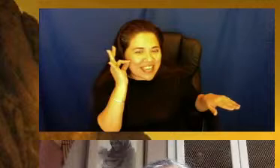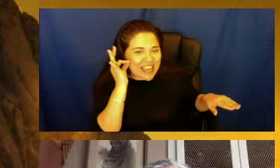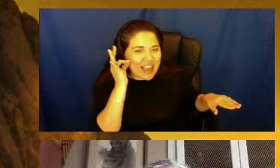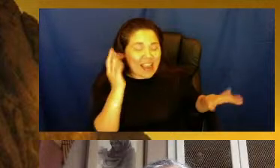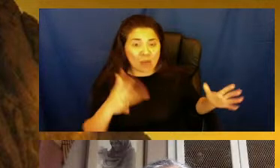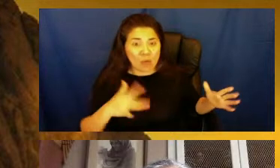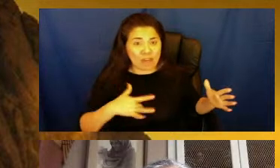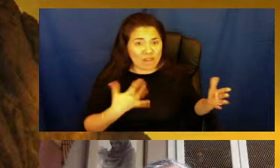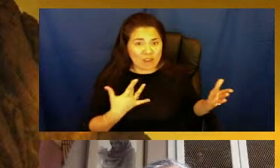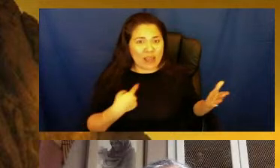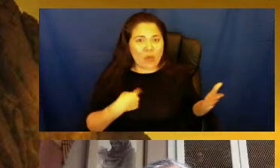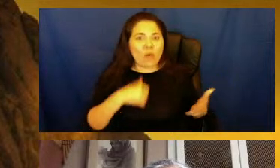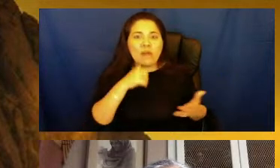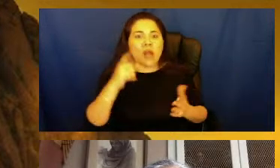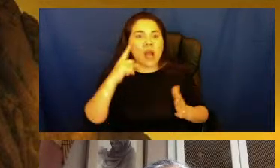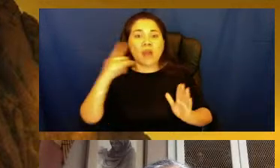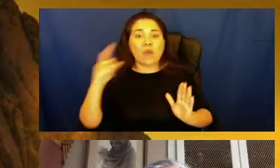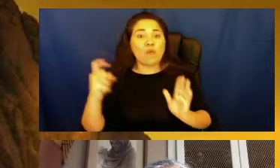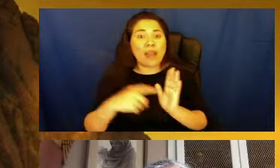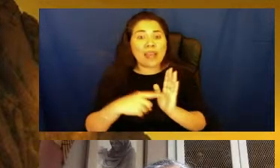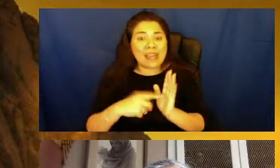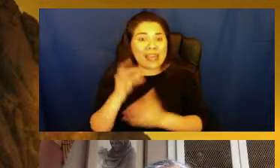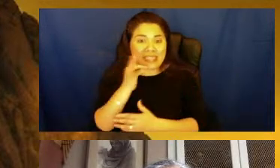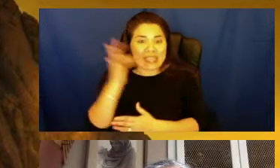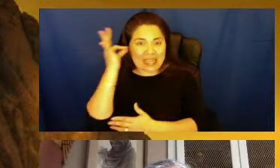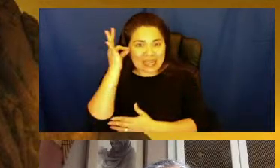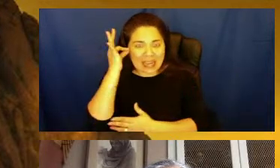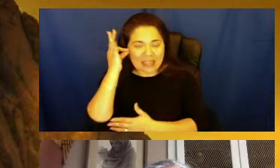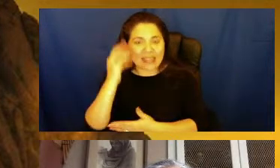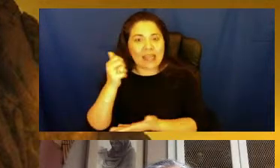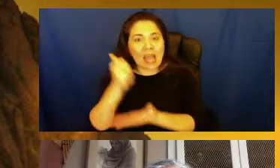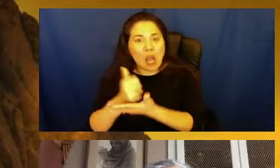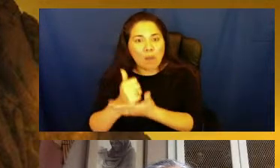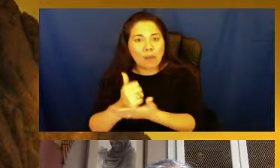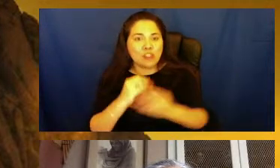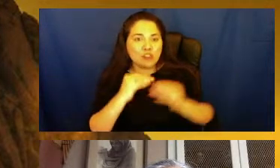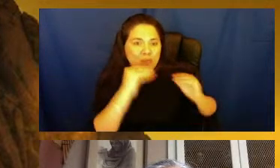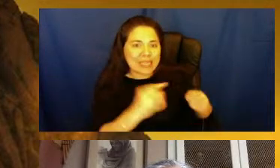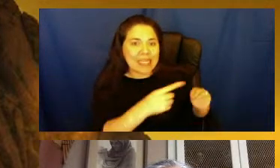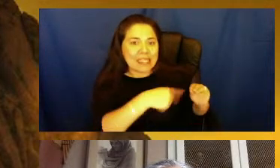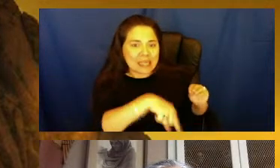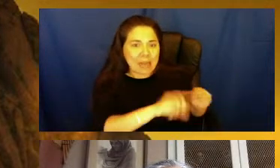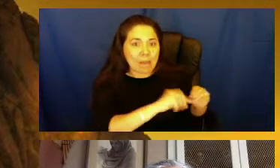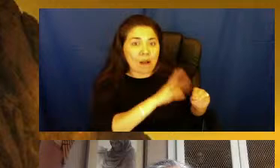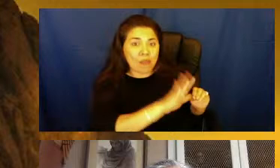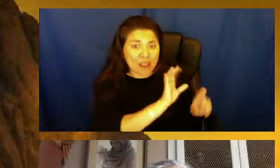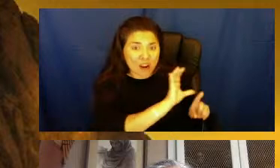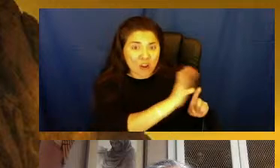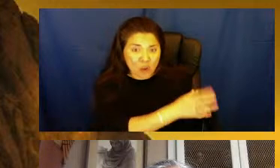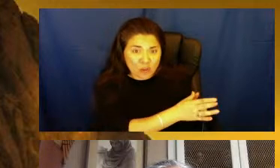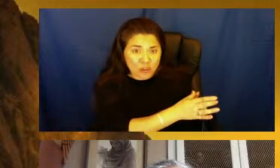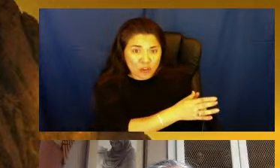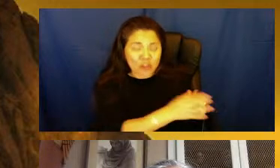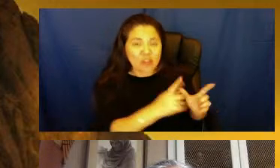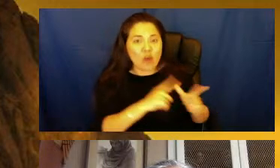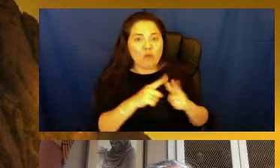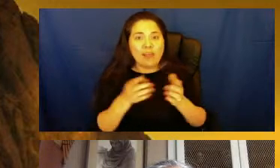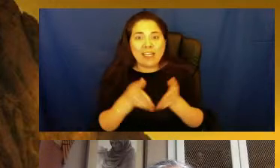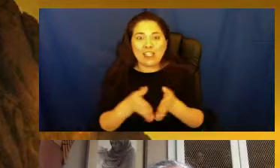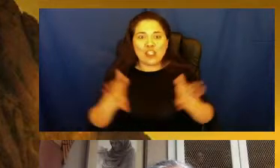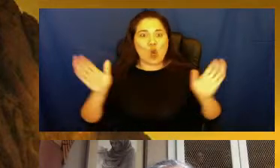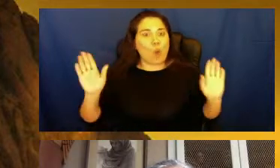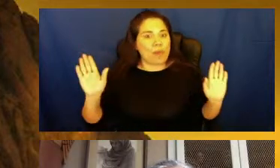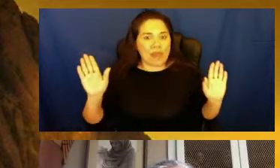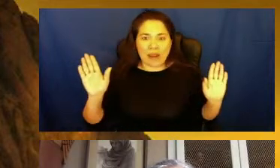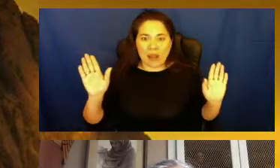by recognizing Indigenous people in curriculum could even create that space for our urban Native communities.